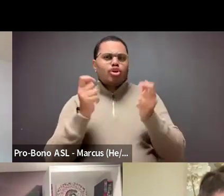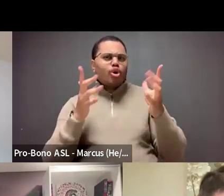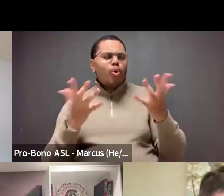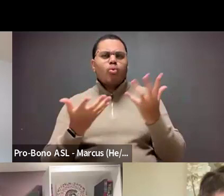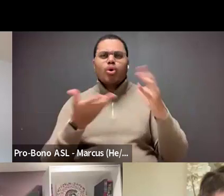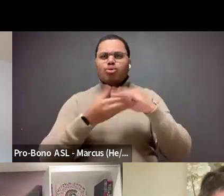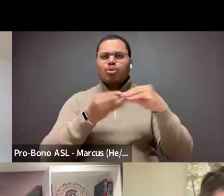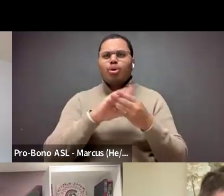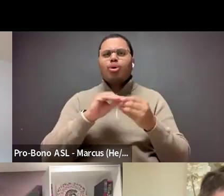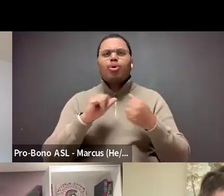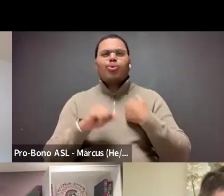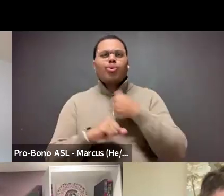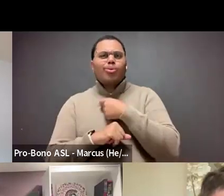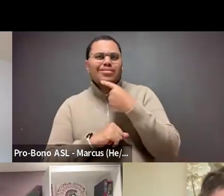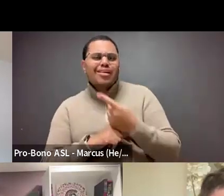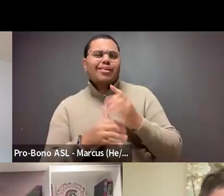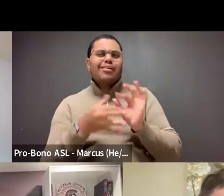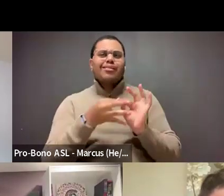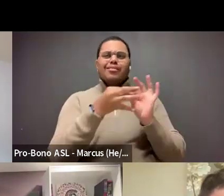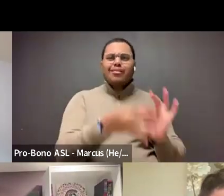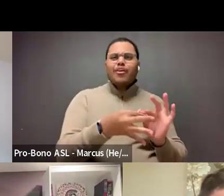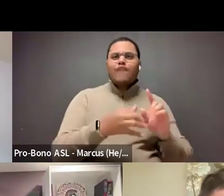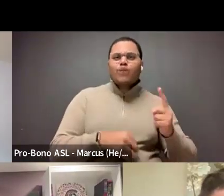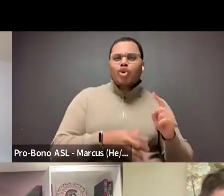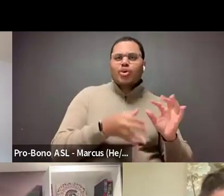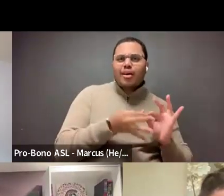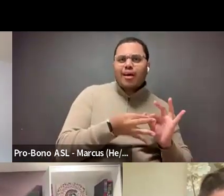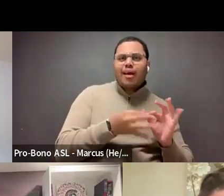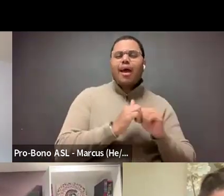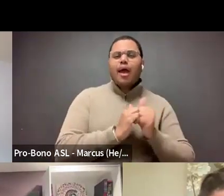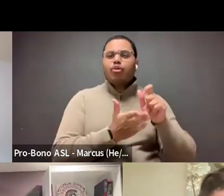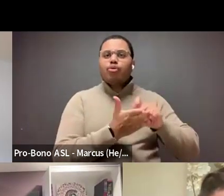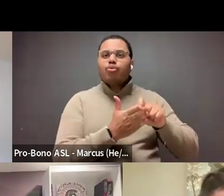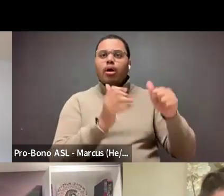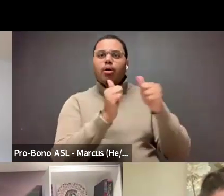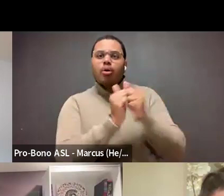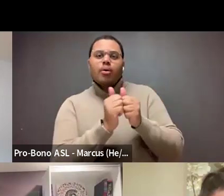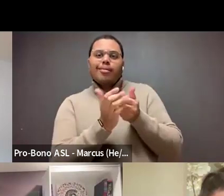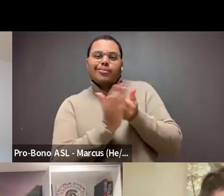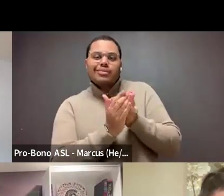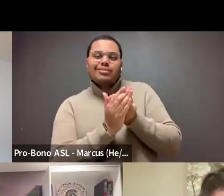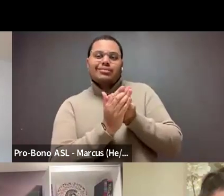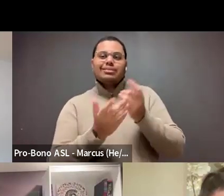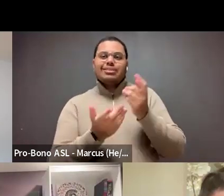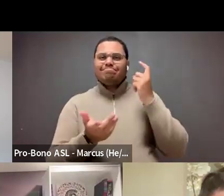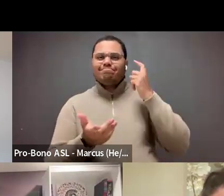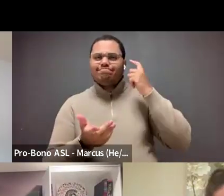intimate moment? Connecting to that first connection as well, how do you write with intimacy in mind? What is the story that we're